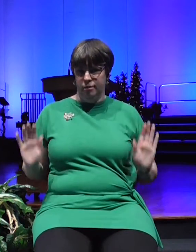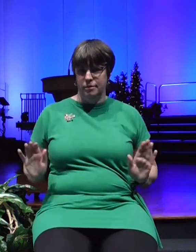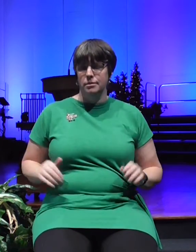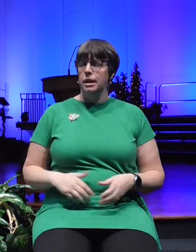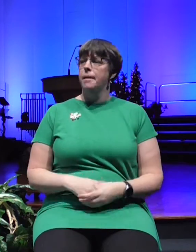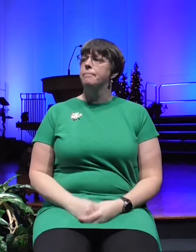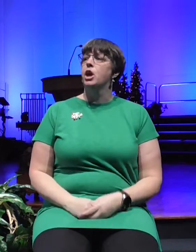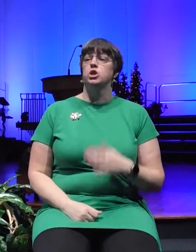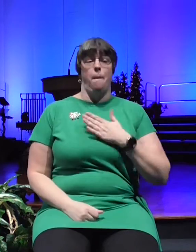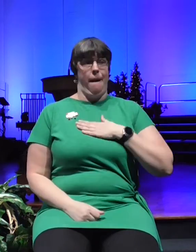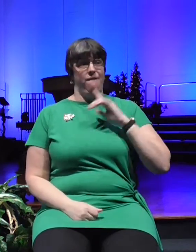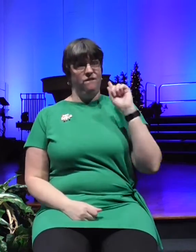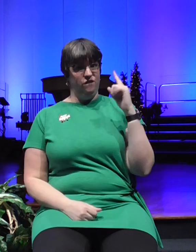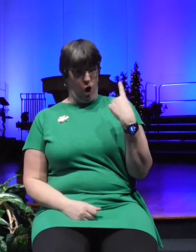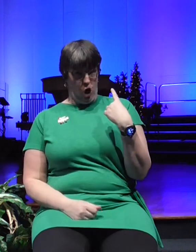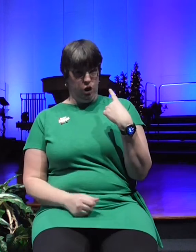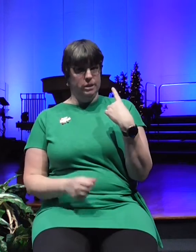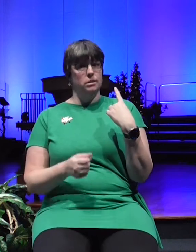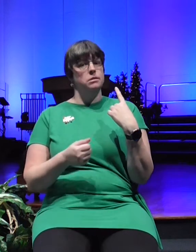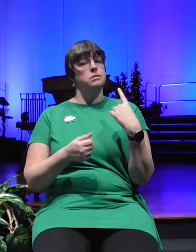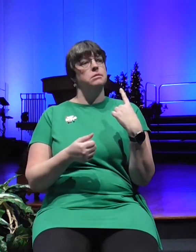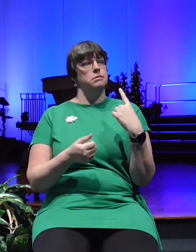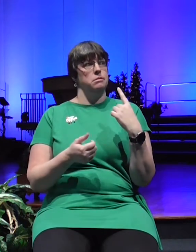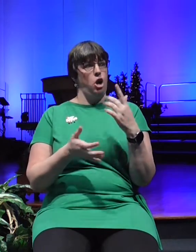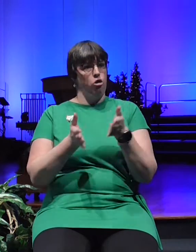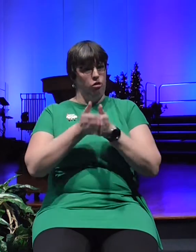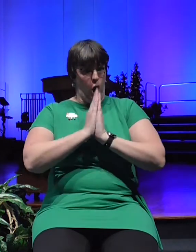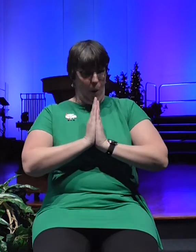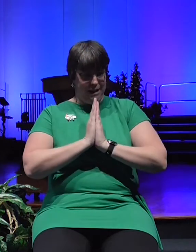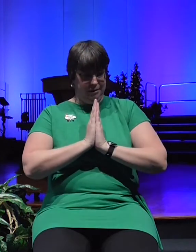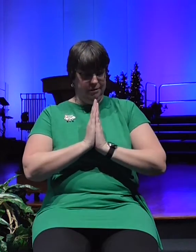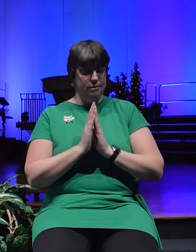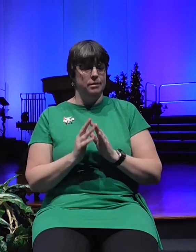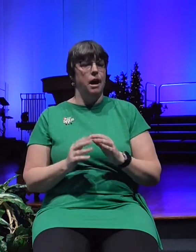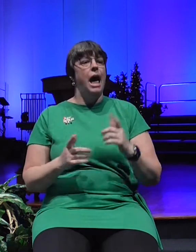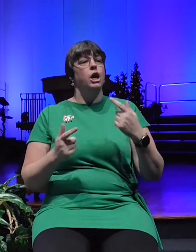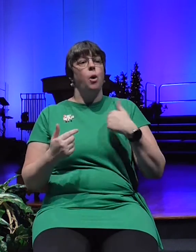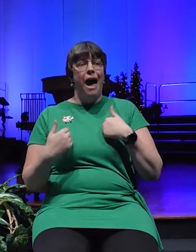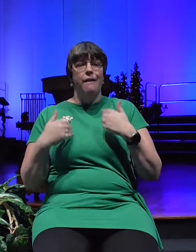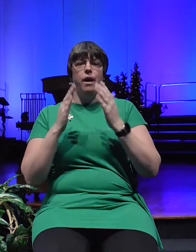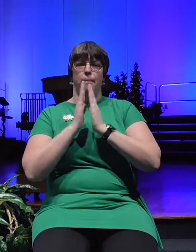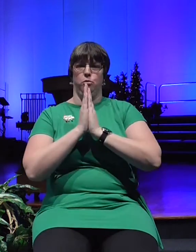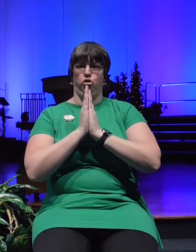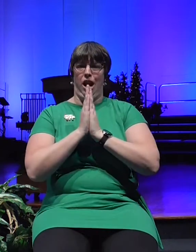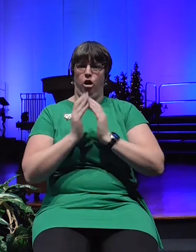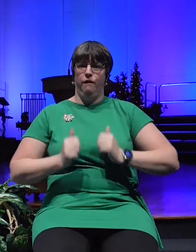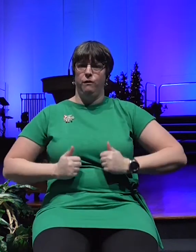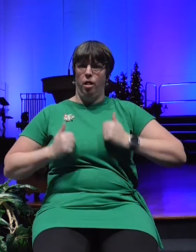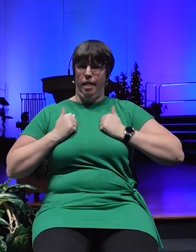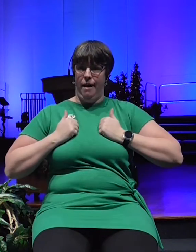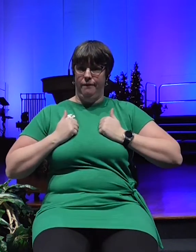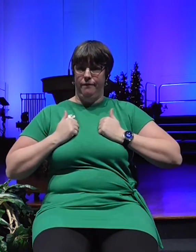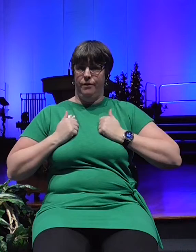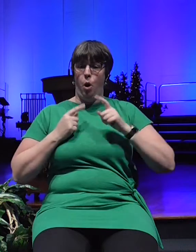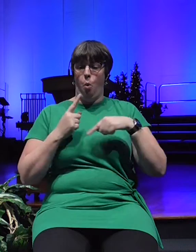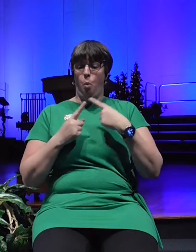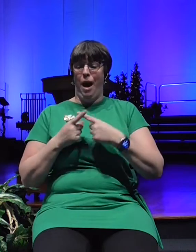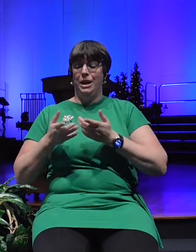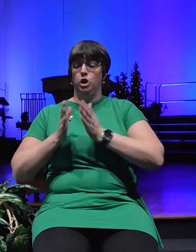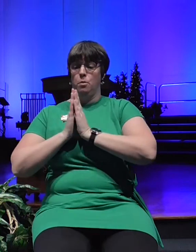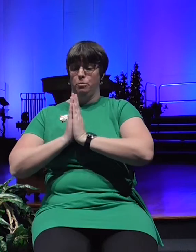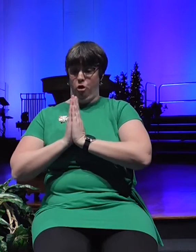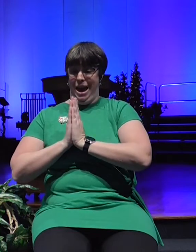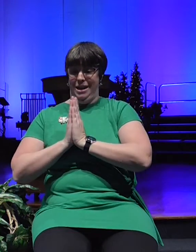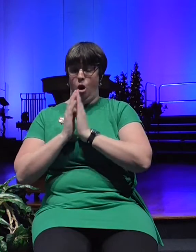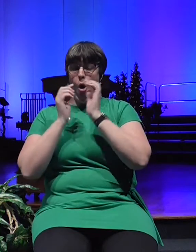first task to us is have a prayerful life. When you pray, open your eyes, pay attention,